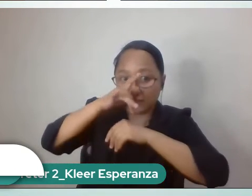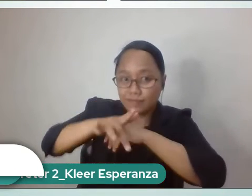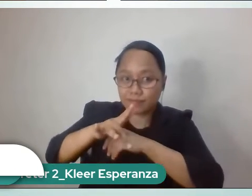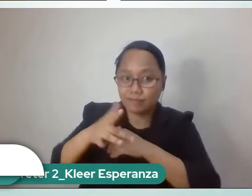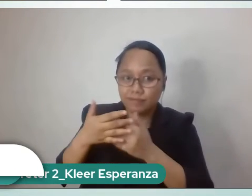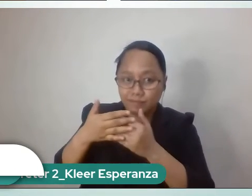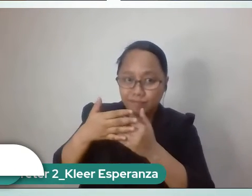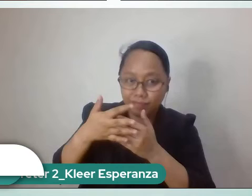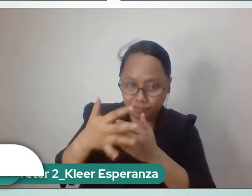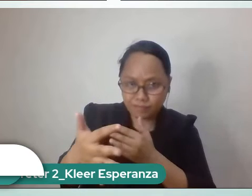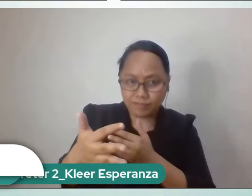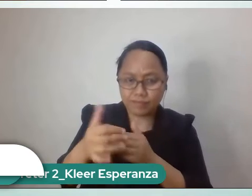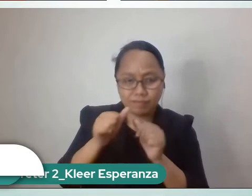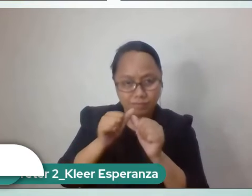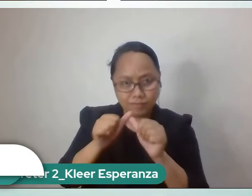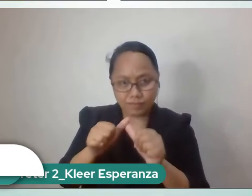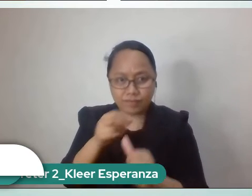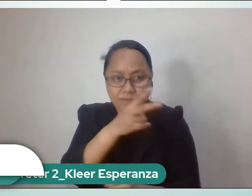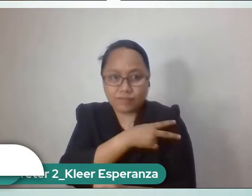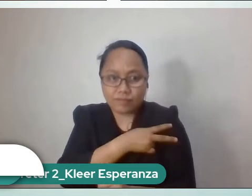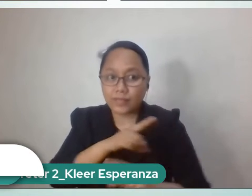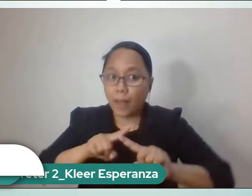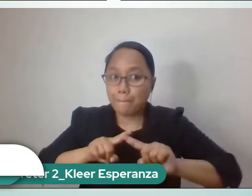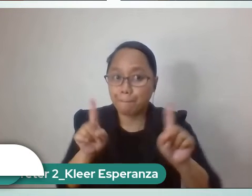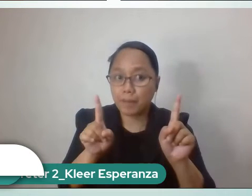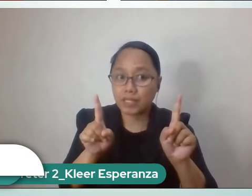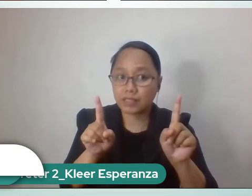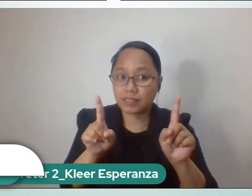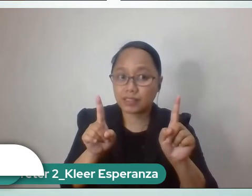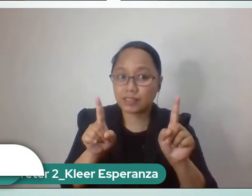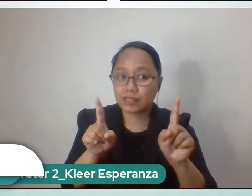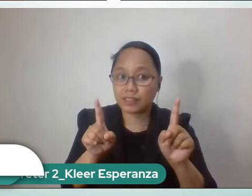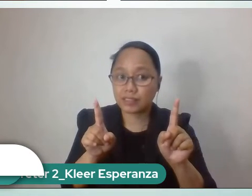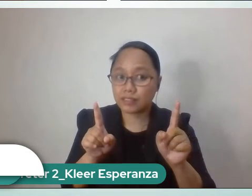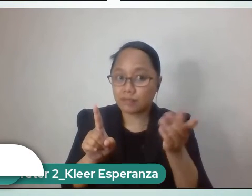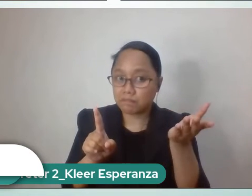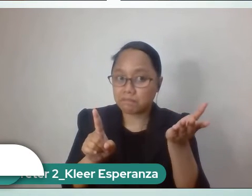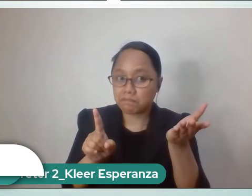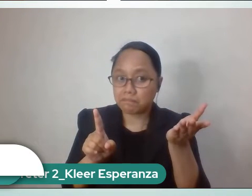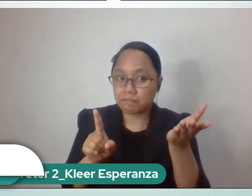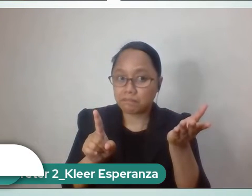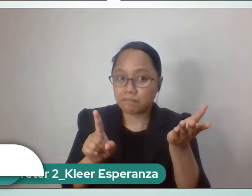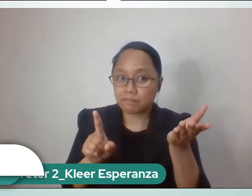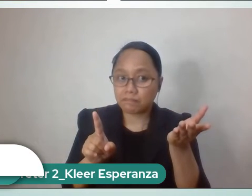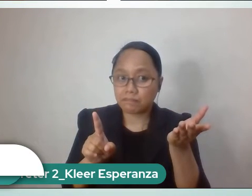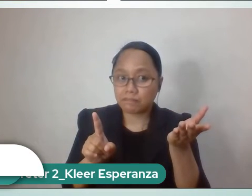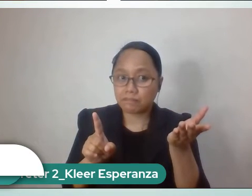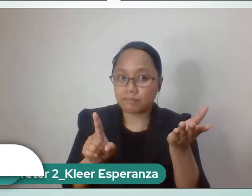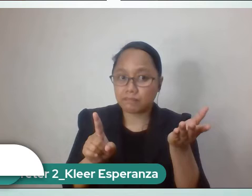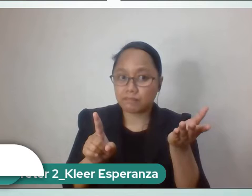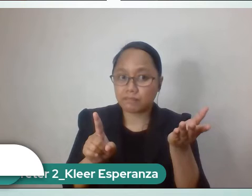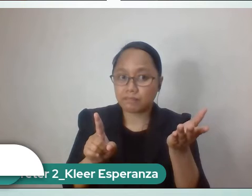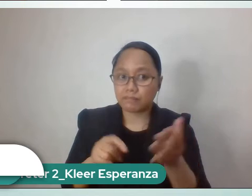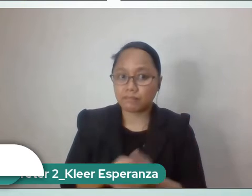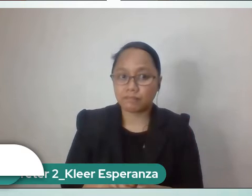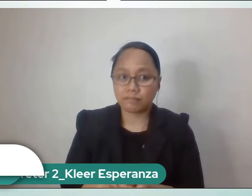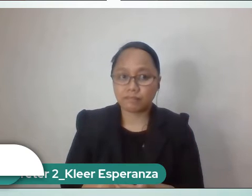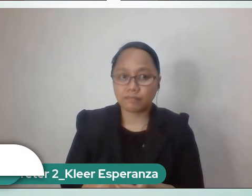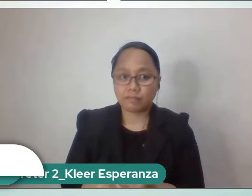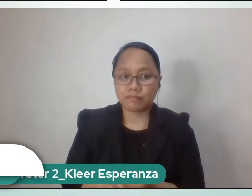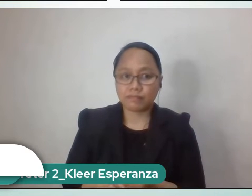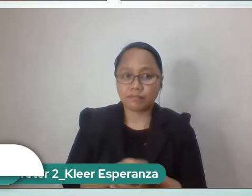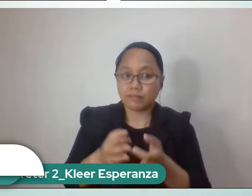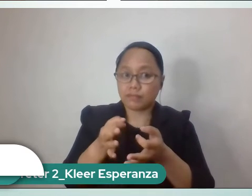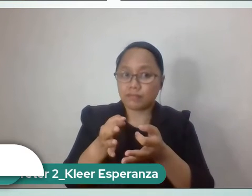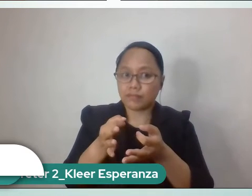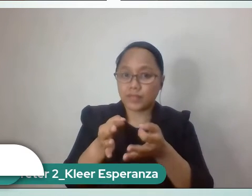vaccination. However, if country has the condition and can support the